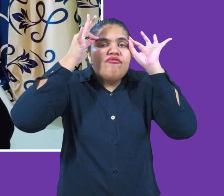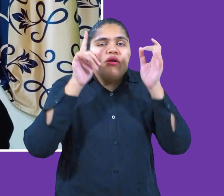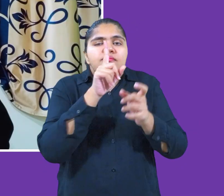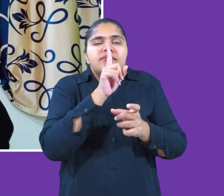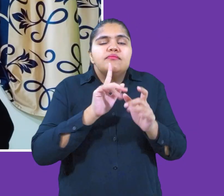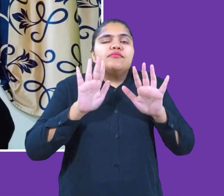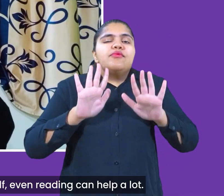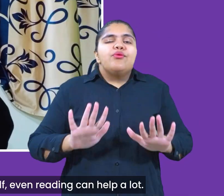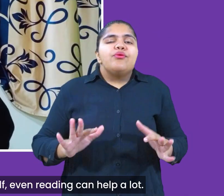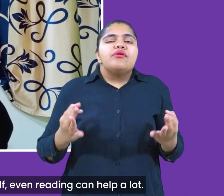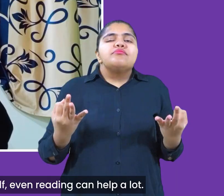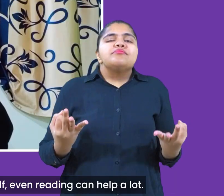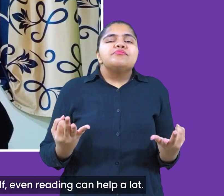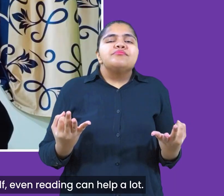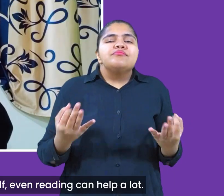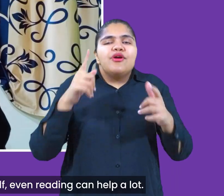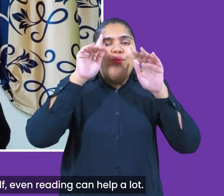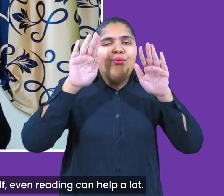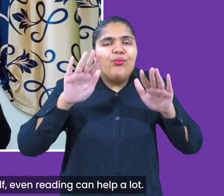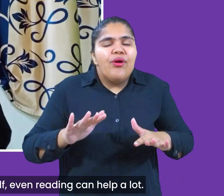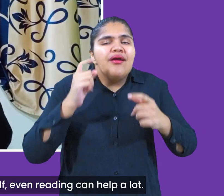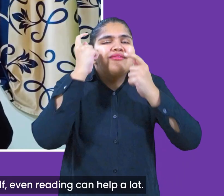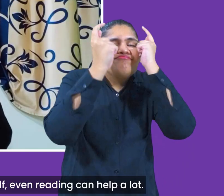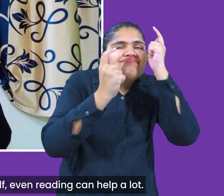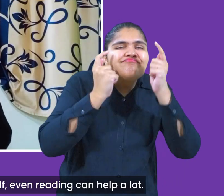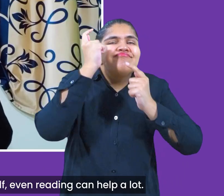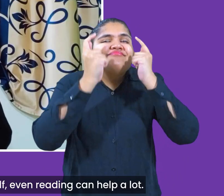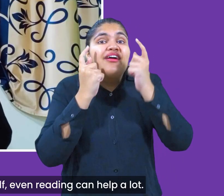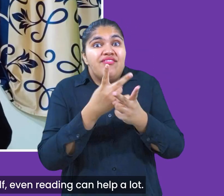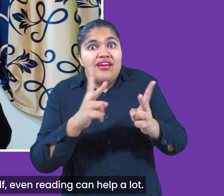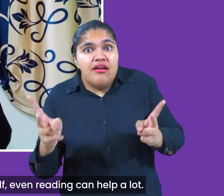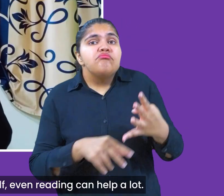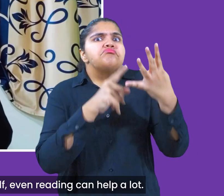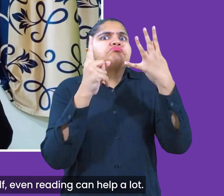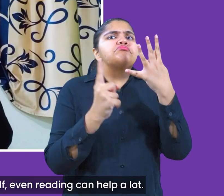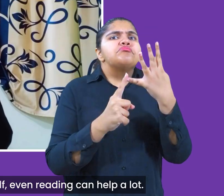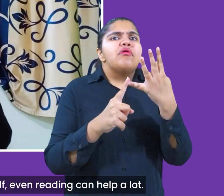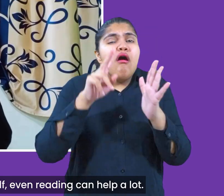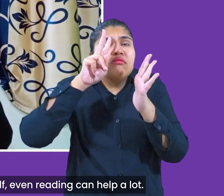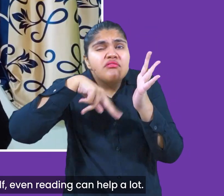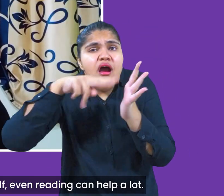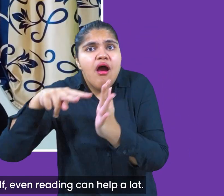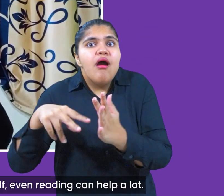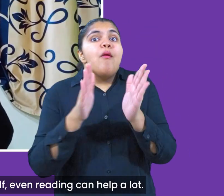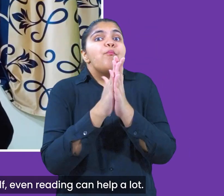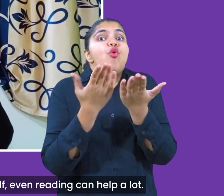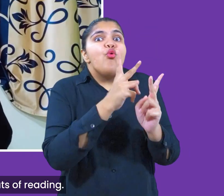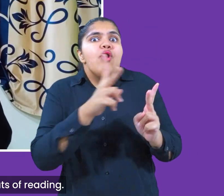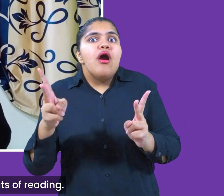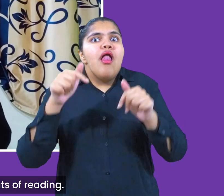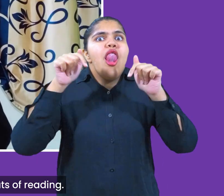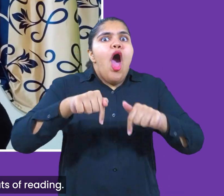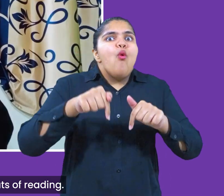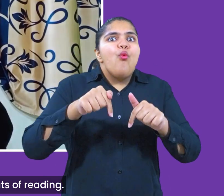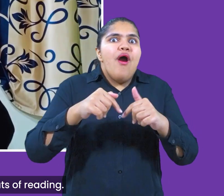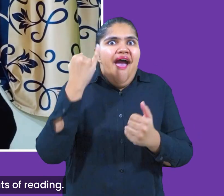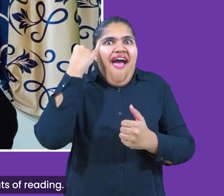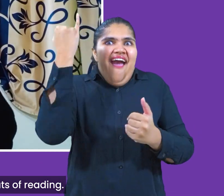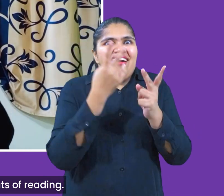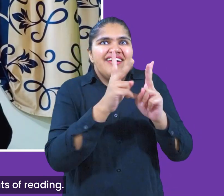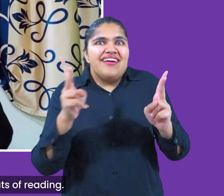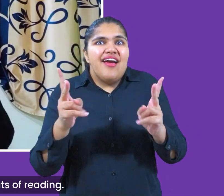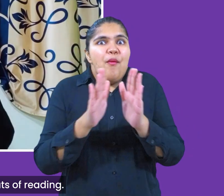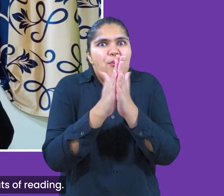other life hacks which you can use to help yourself. Even reading can help a lot. Now you have